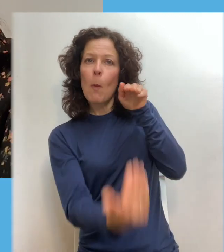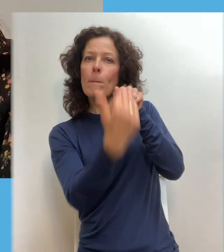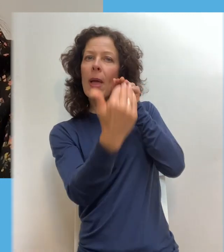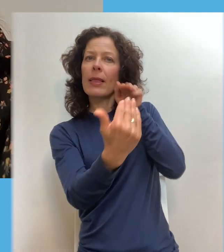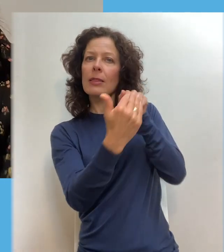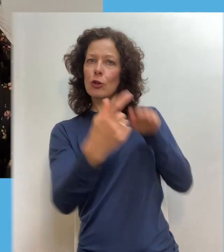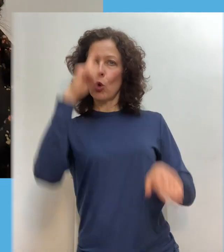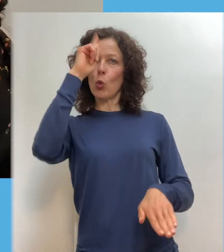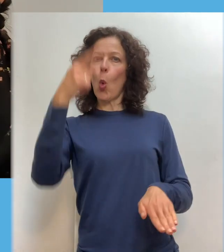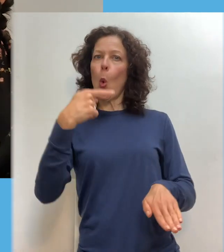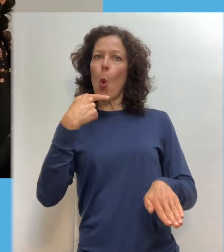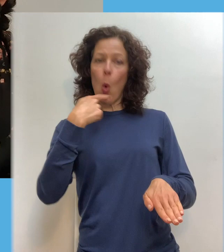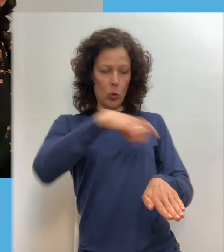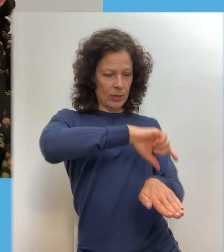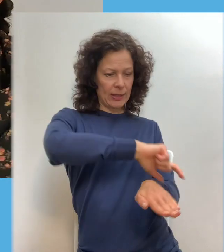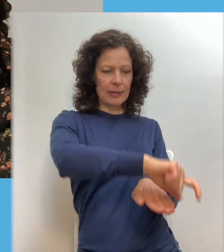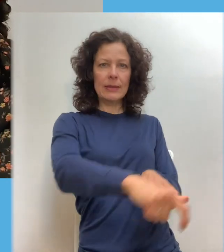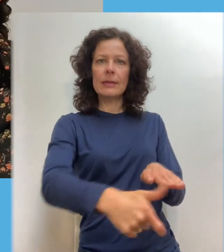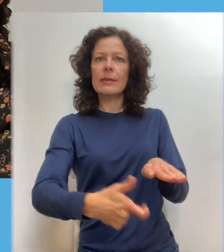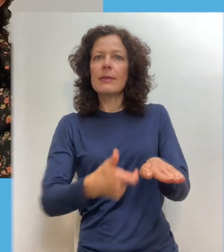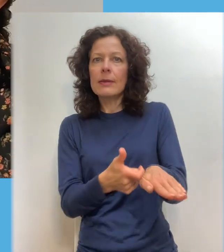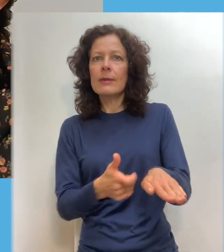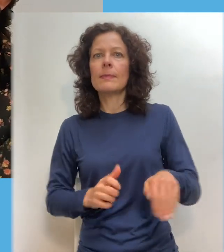horse's hooves."